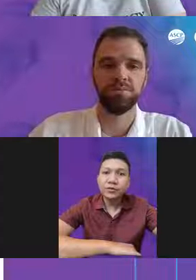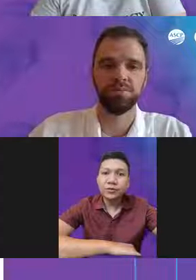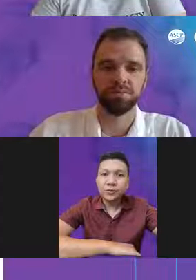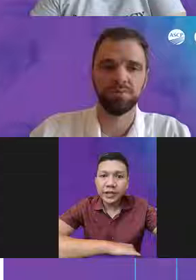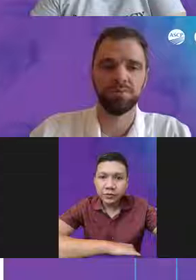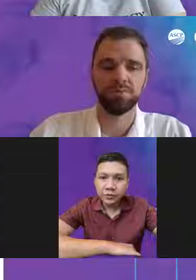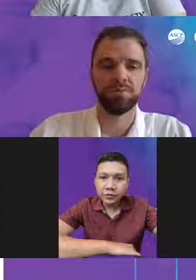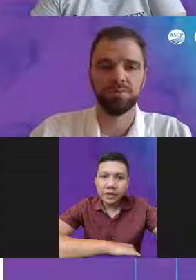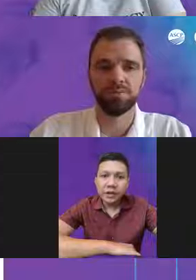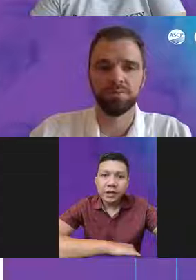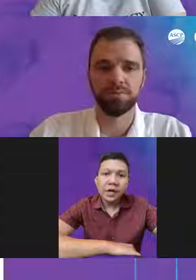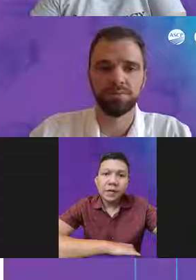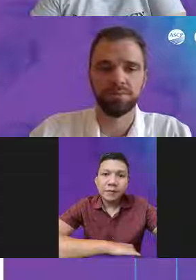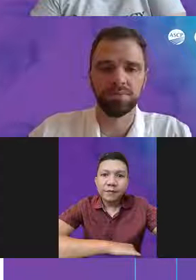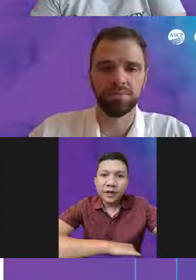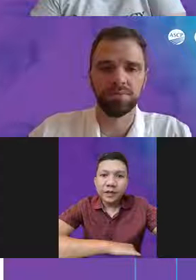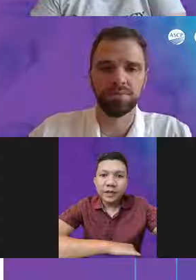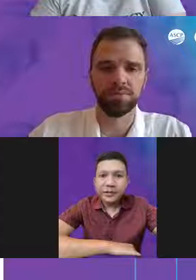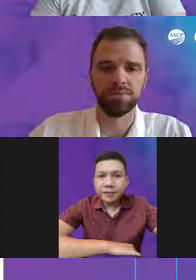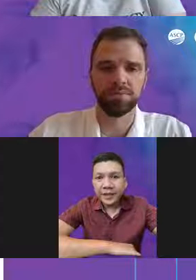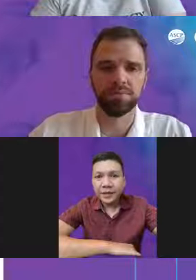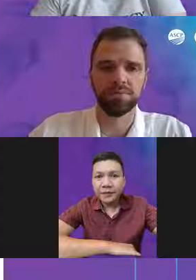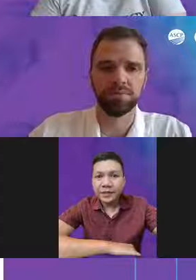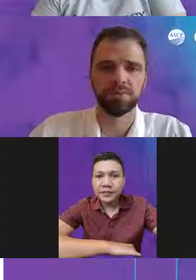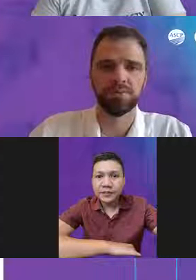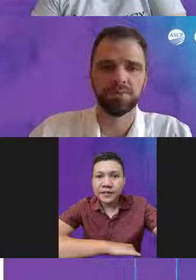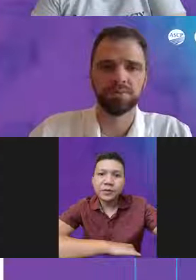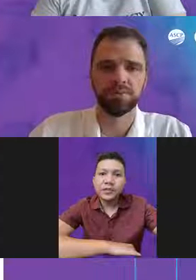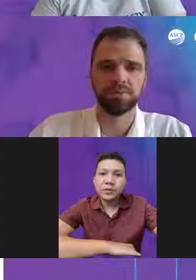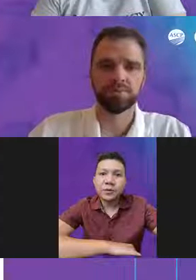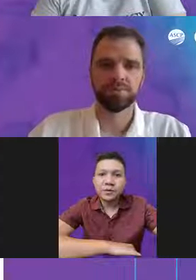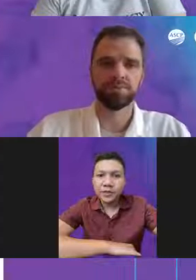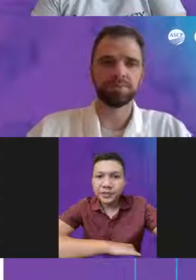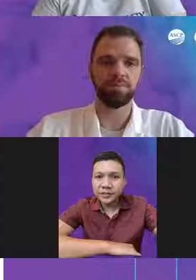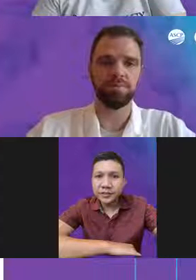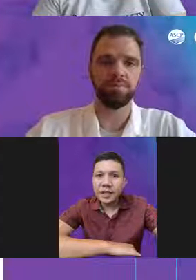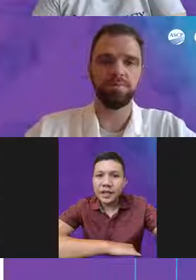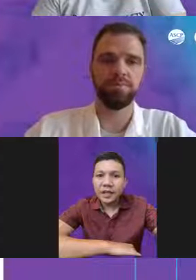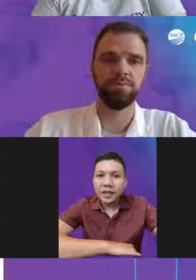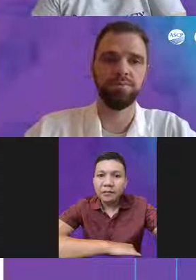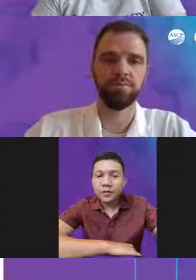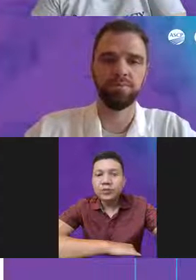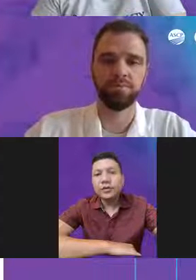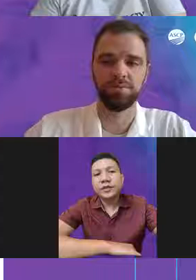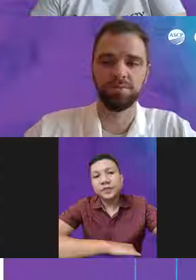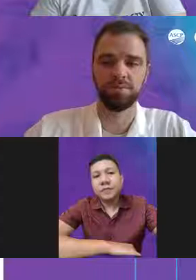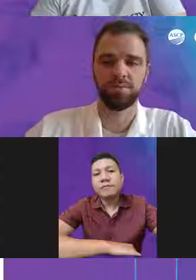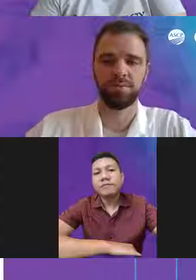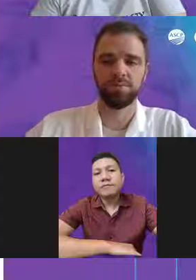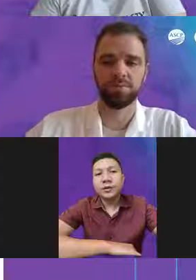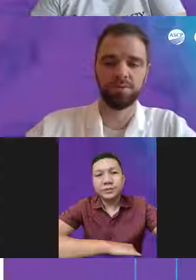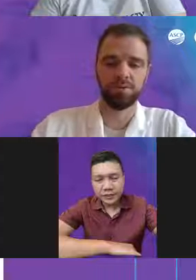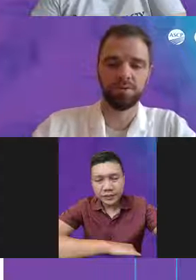purple to gray blue. It's pink because of the increased hemoglobin production, and blue